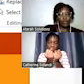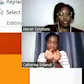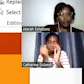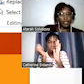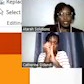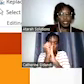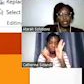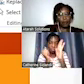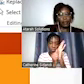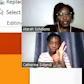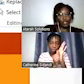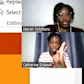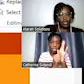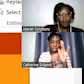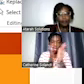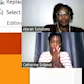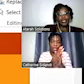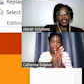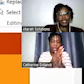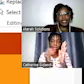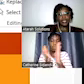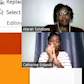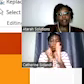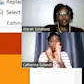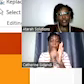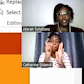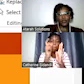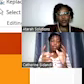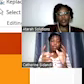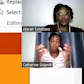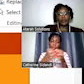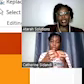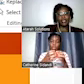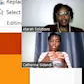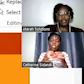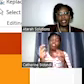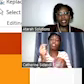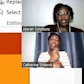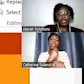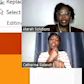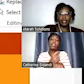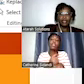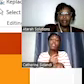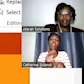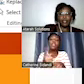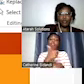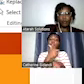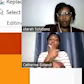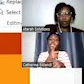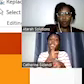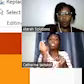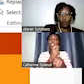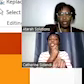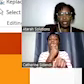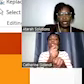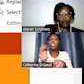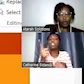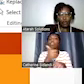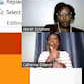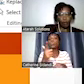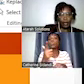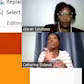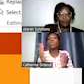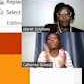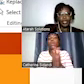sure that your subject is company training. And then these are virtual trainings which will be delivered via Zoom or Google in